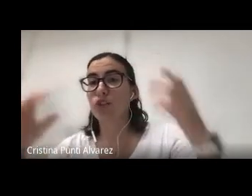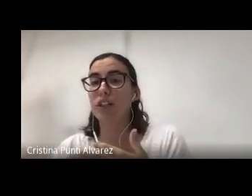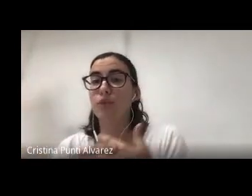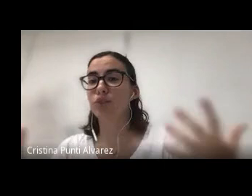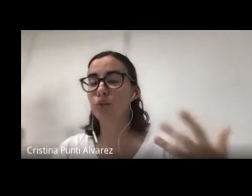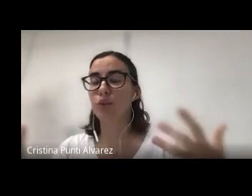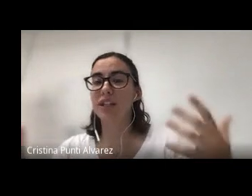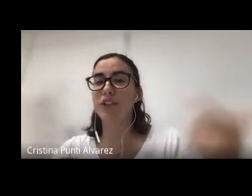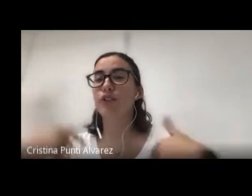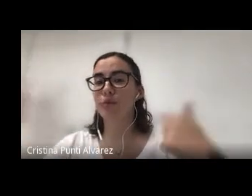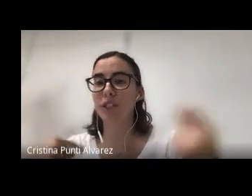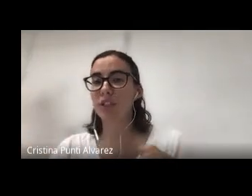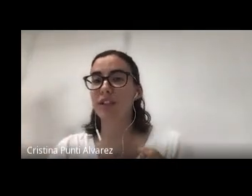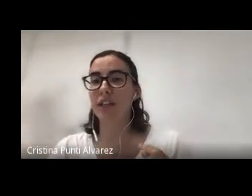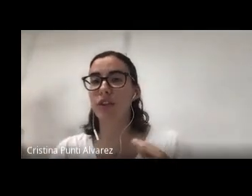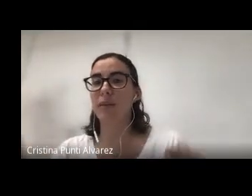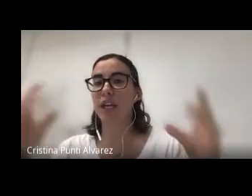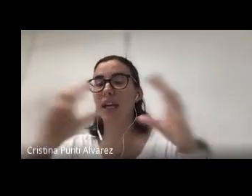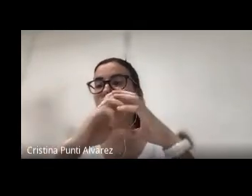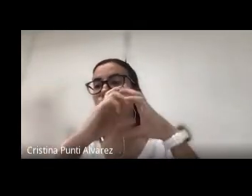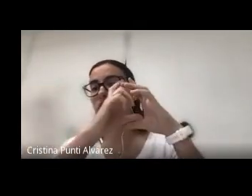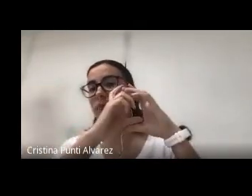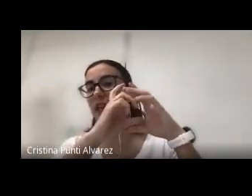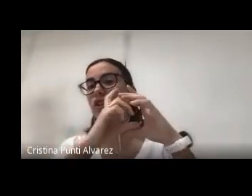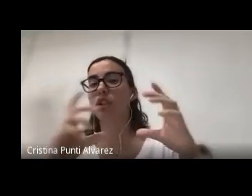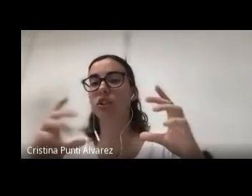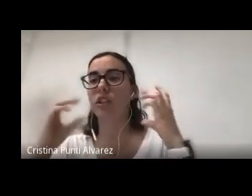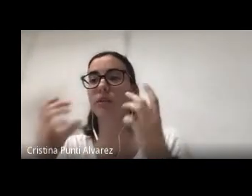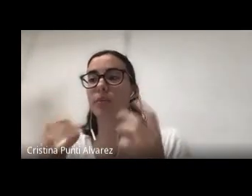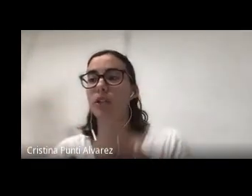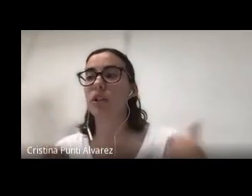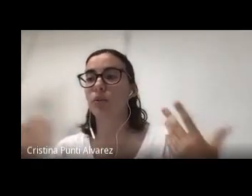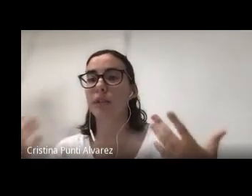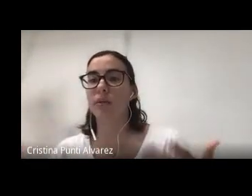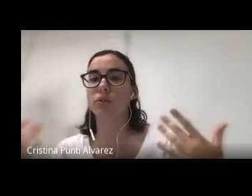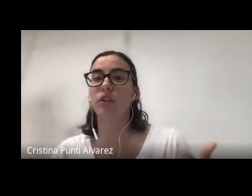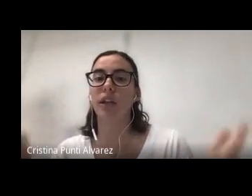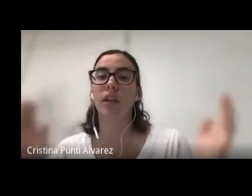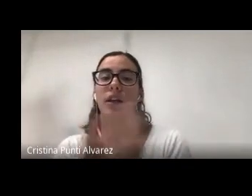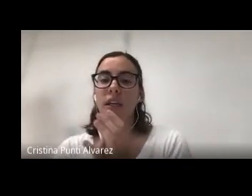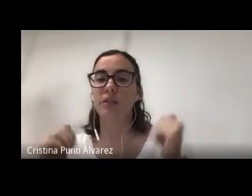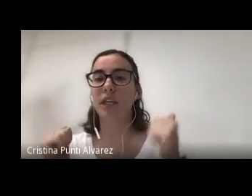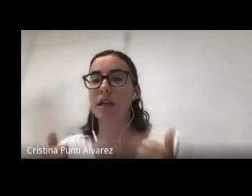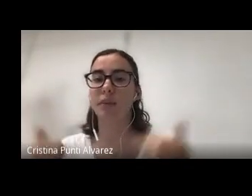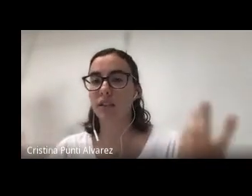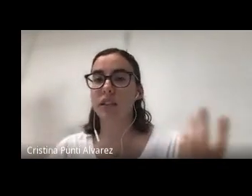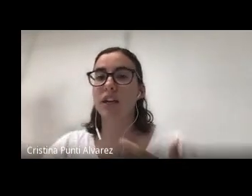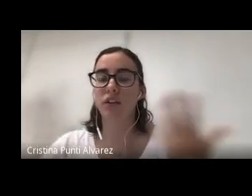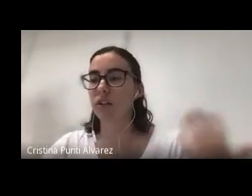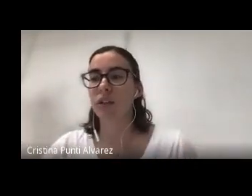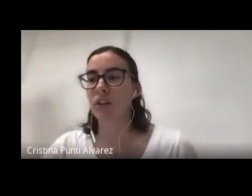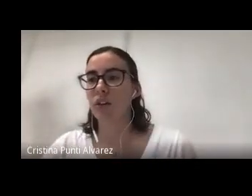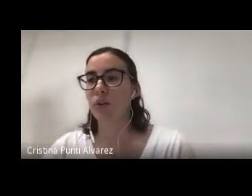Oculus on, it was really difficult for me to interact with them. And like this, by showing just a simple picture, they would be able to say, okay, it's my time, let's